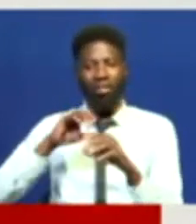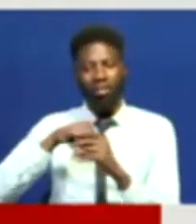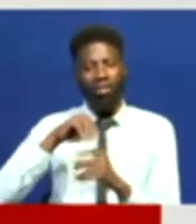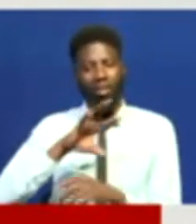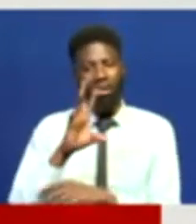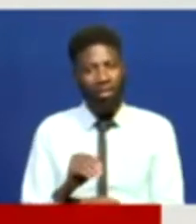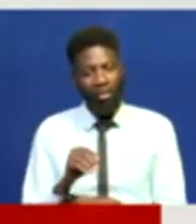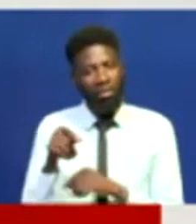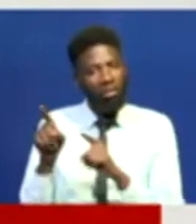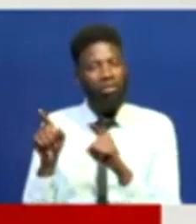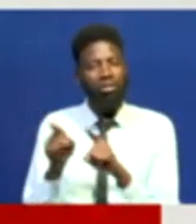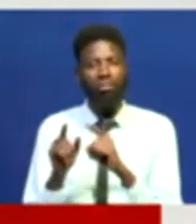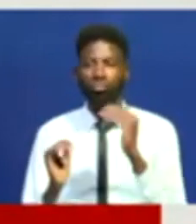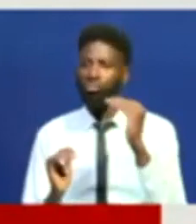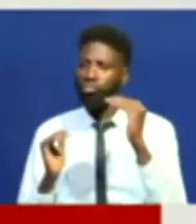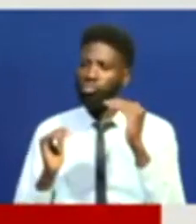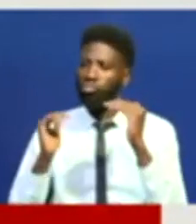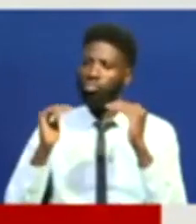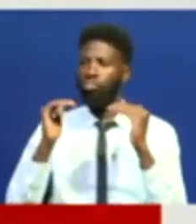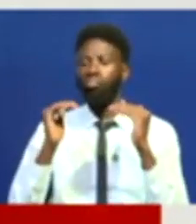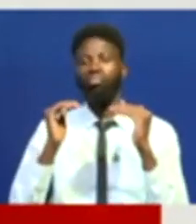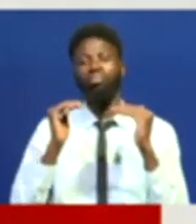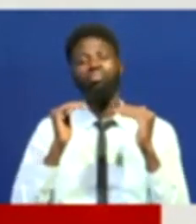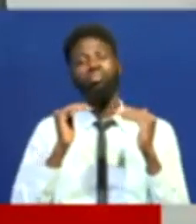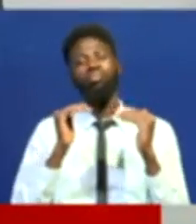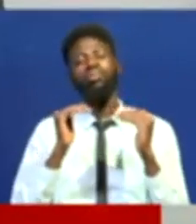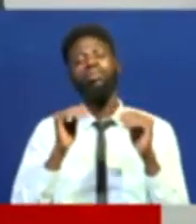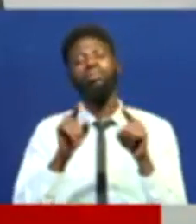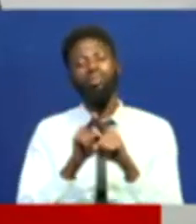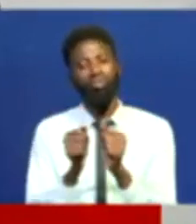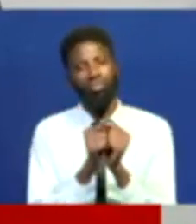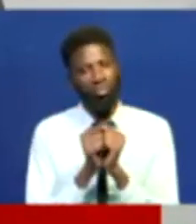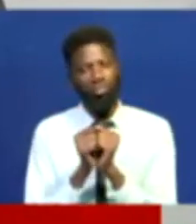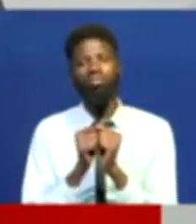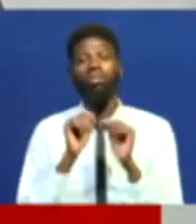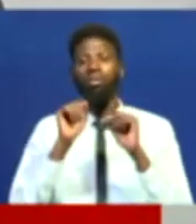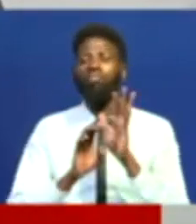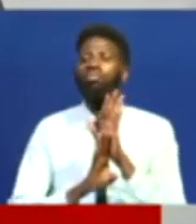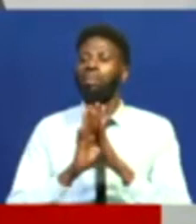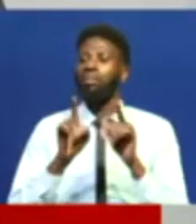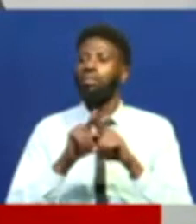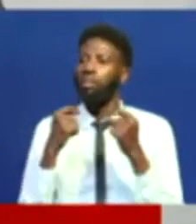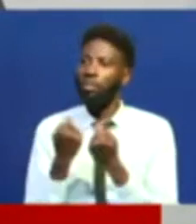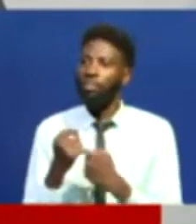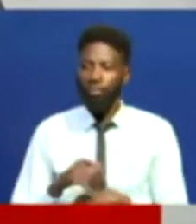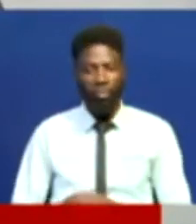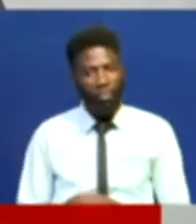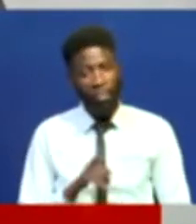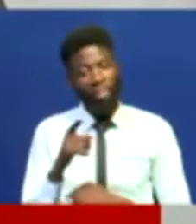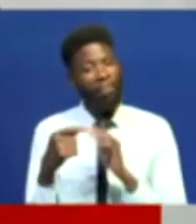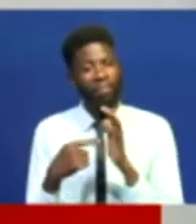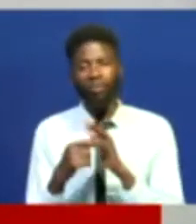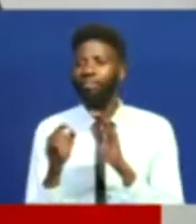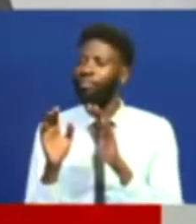up so that all of us can move, yeah. you know, as a team? Yes, and I think that's a very, very important point. First of